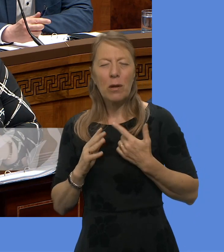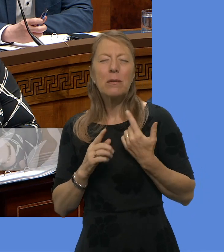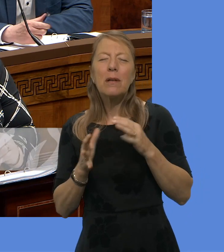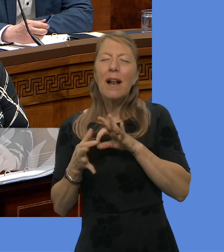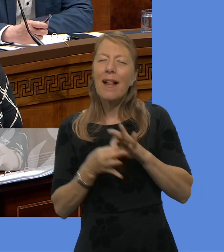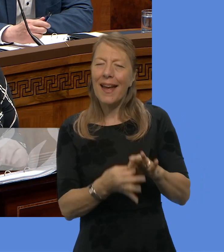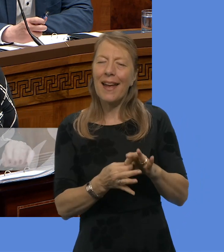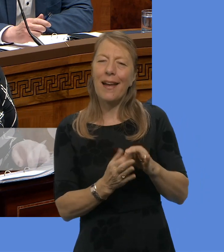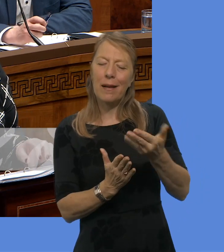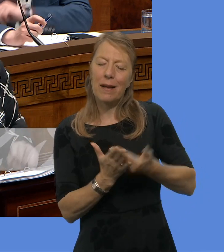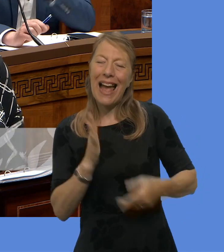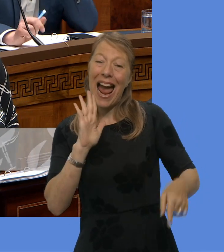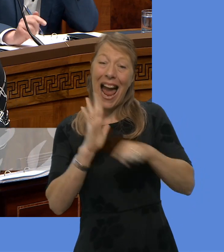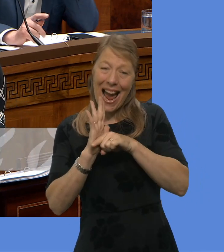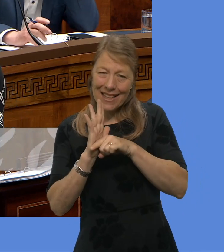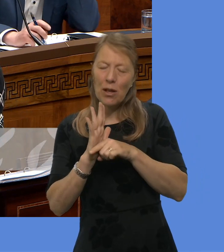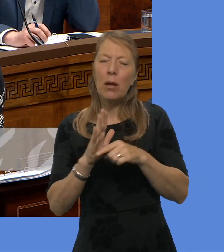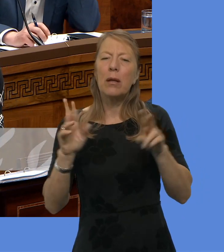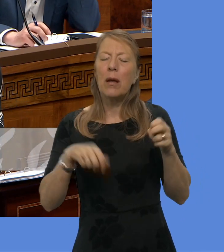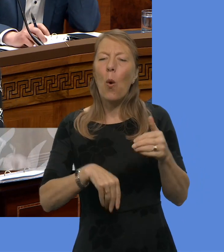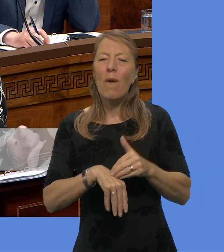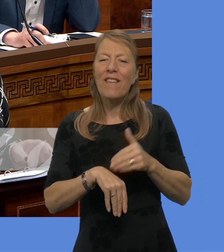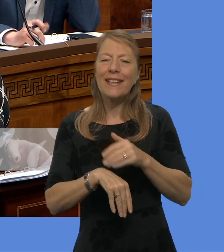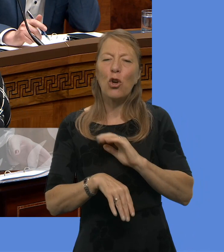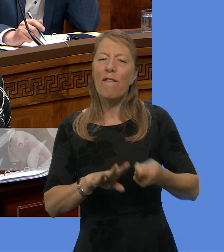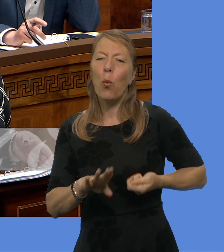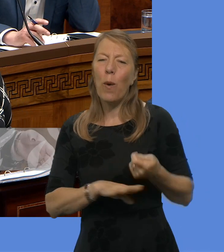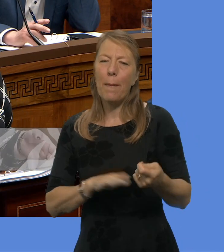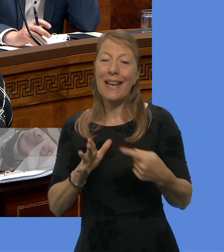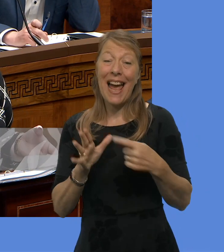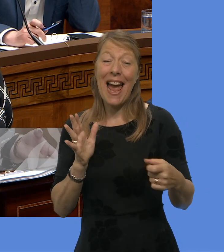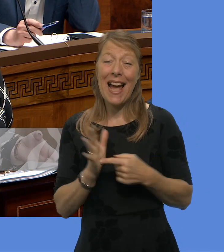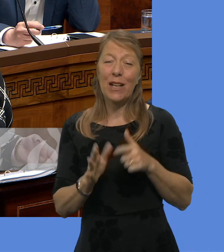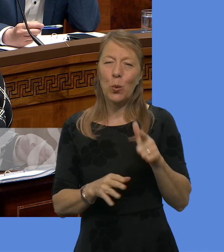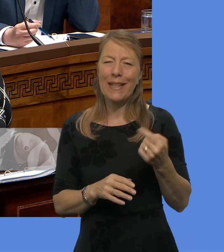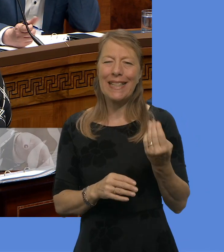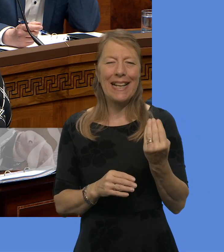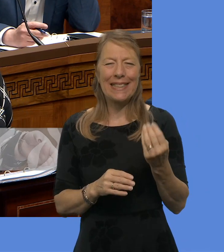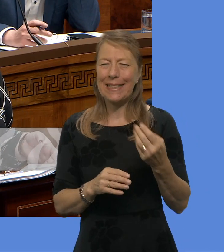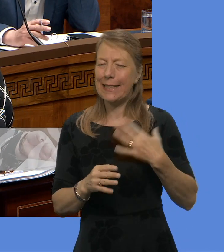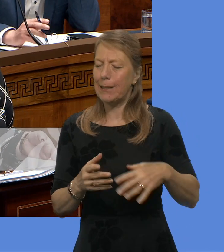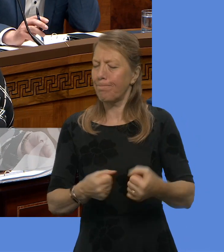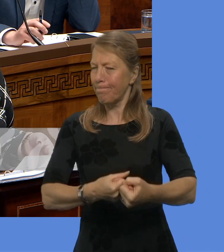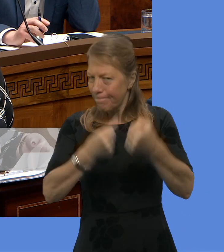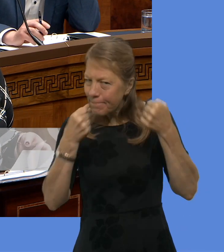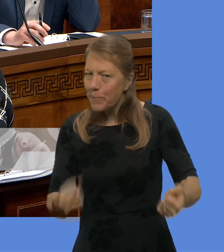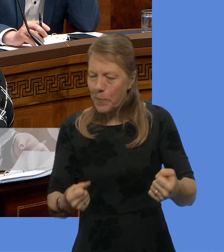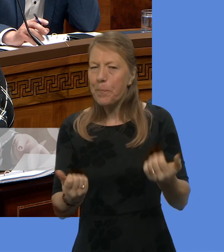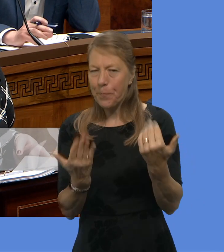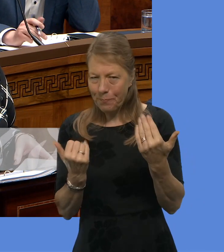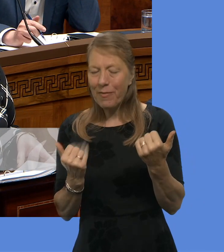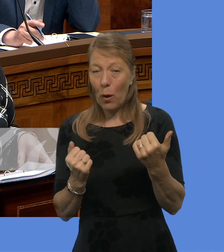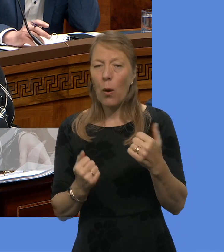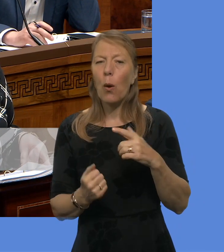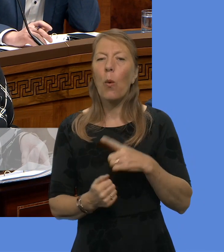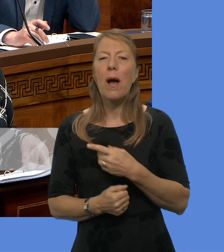will strengthen legislation in Northern Ireland pertaining to knife crime. These provisions will strengthen the laws around sale and delivery of knives and offensive weapons, particularly